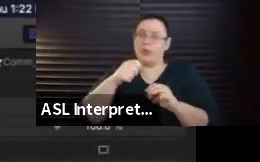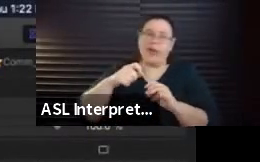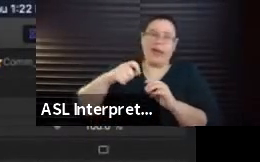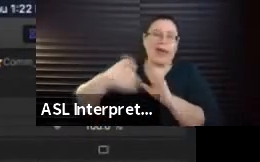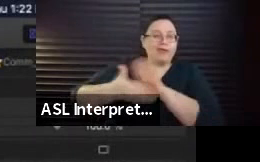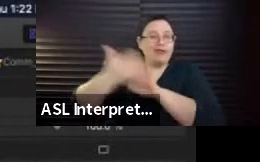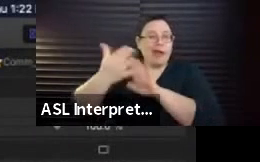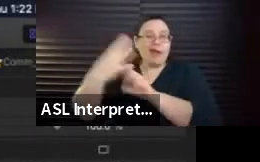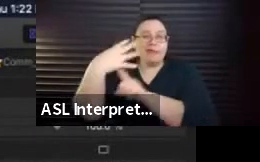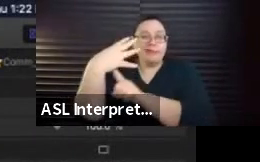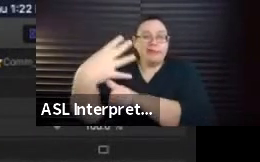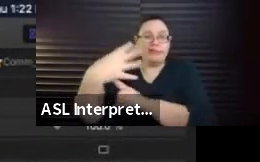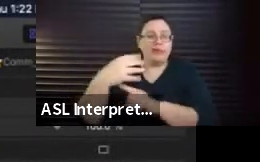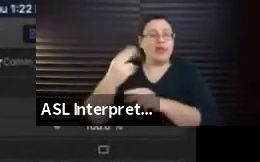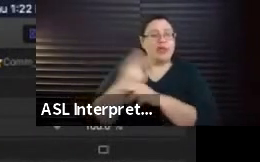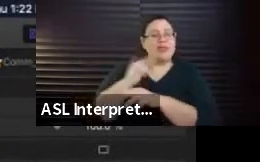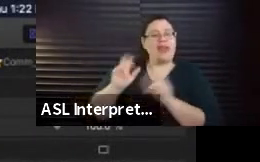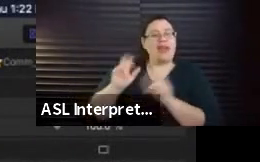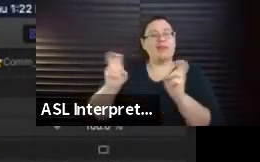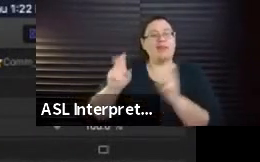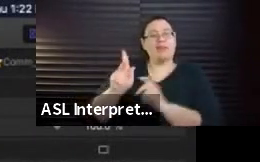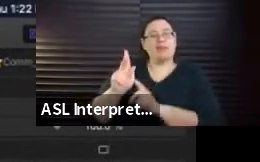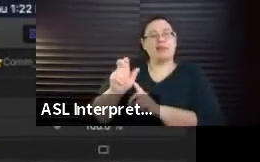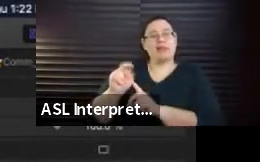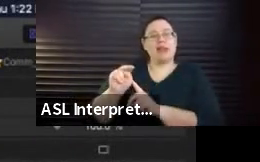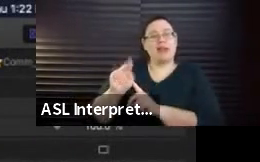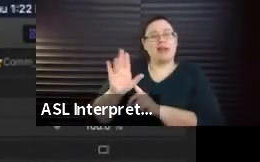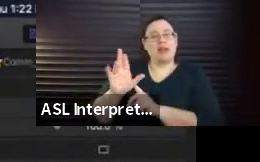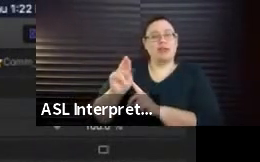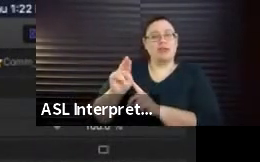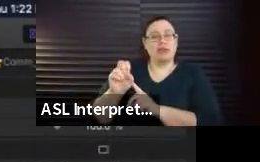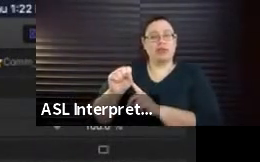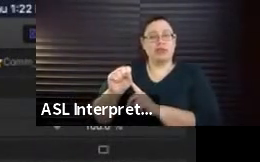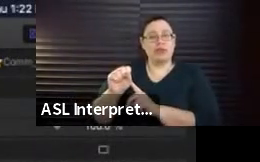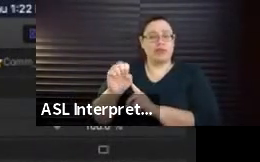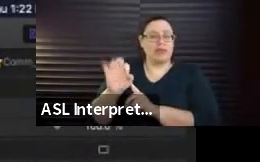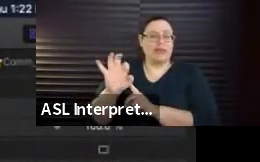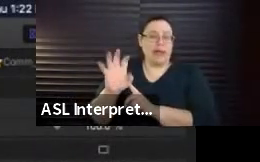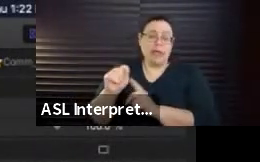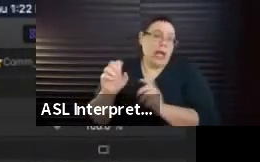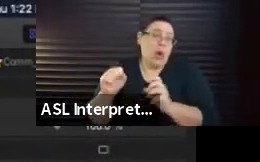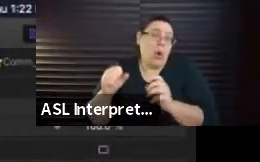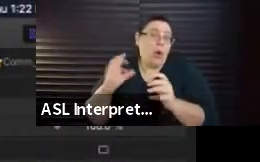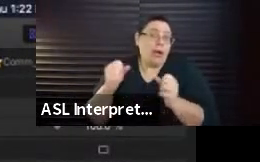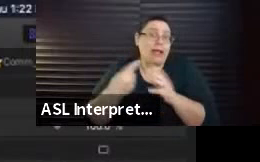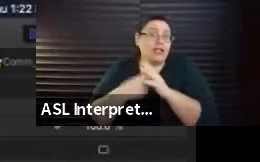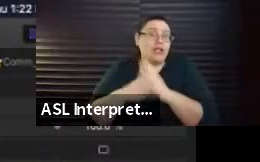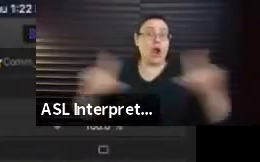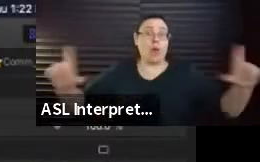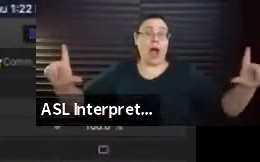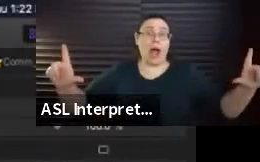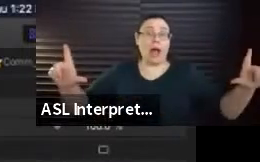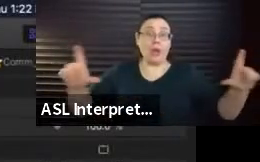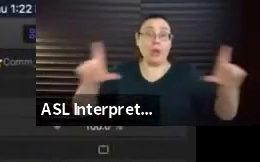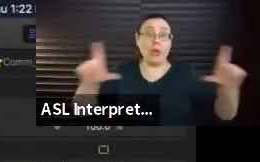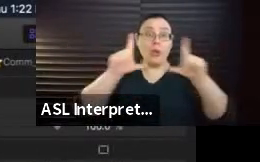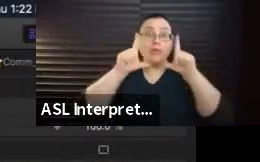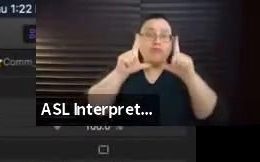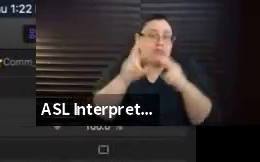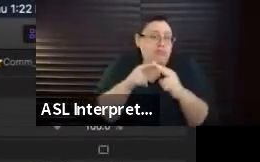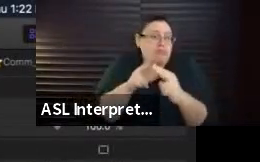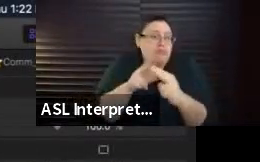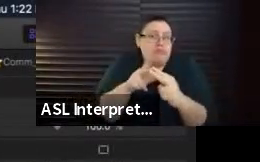Ken Burns effect. And you can do it obviously opposite, do a wide to a close up as well. So really neat little